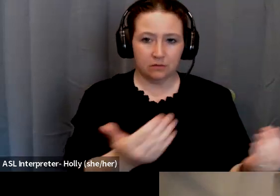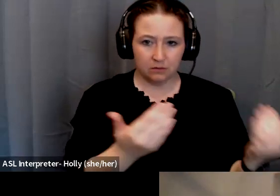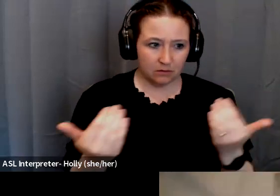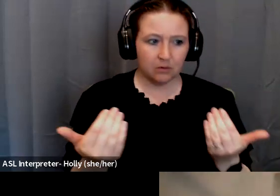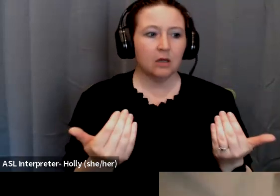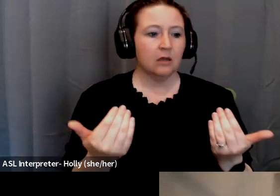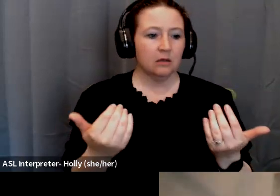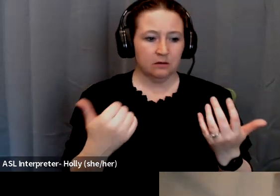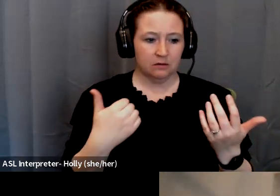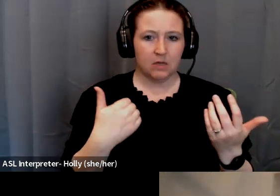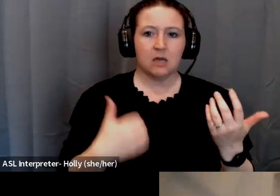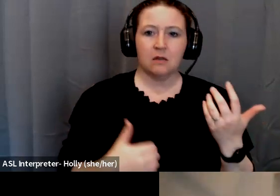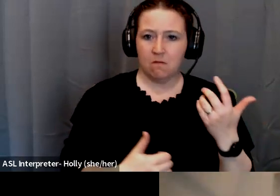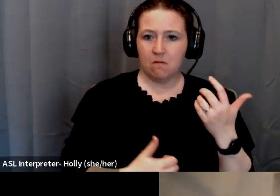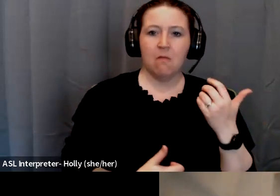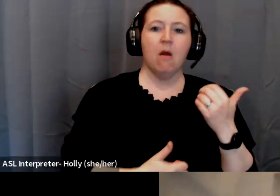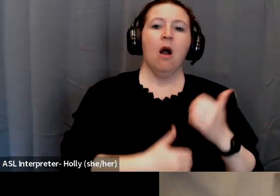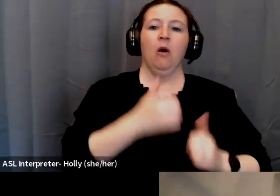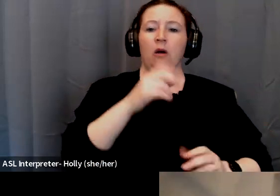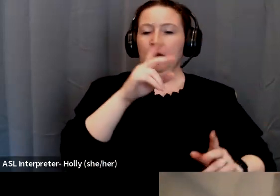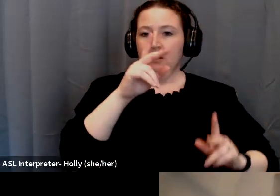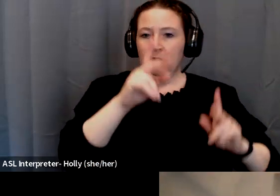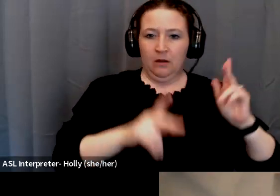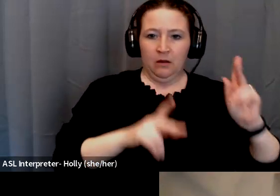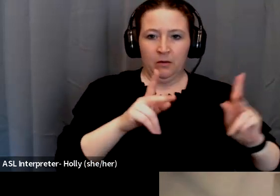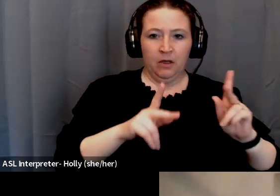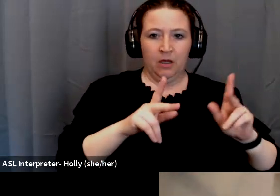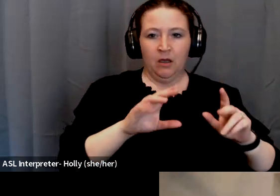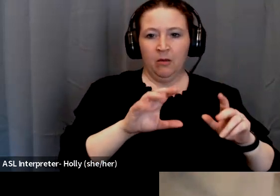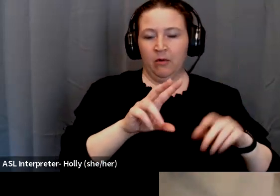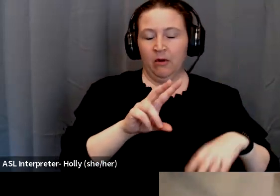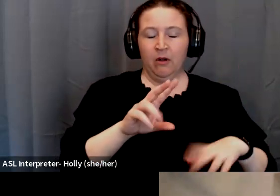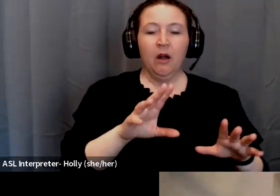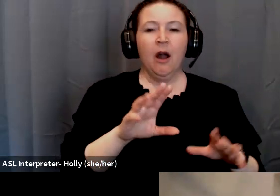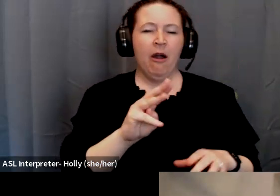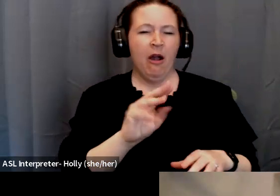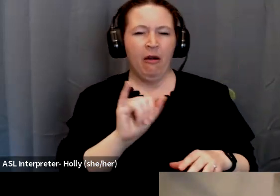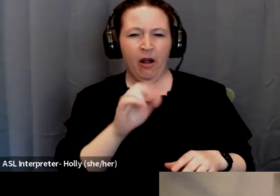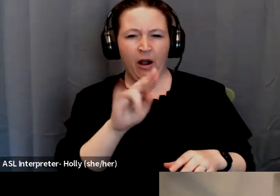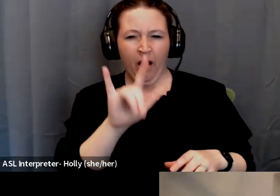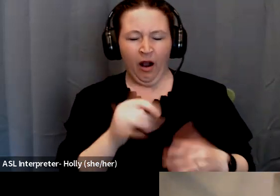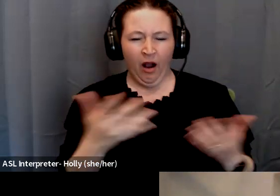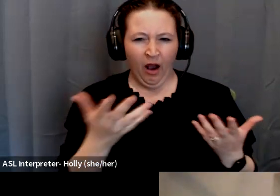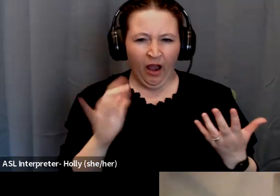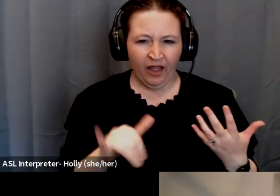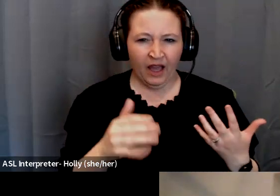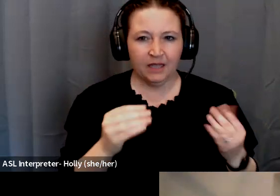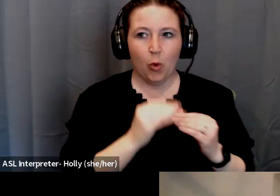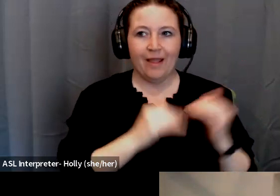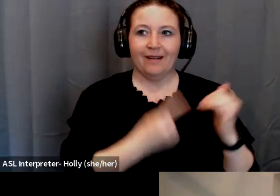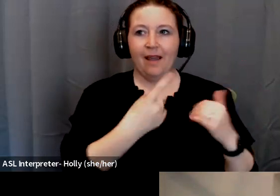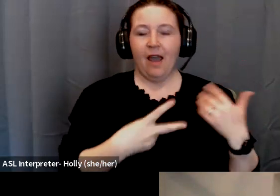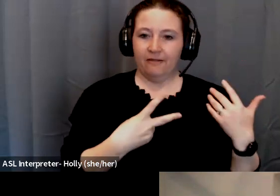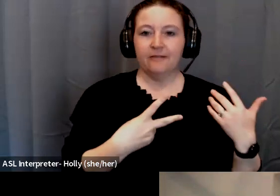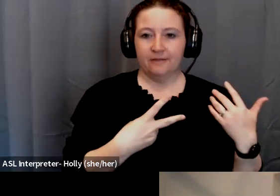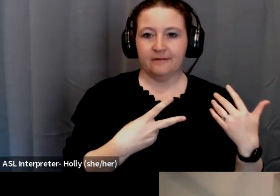majority's voice heard. What's a majority? A majority is more than half